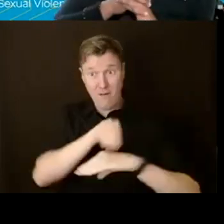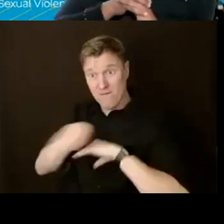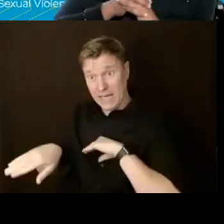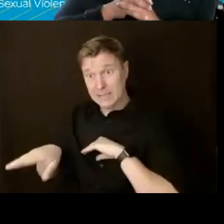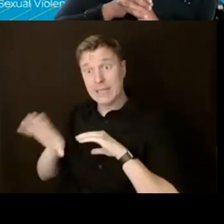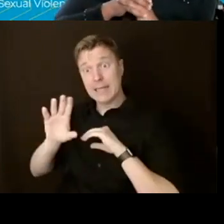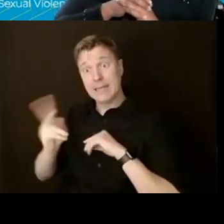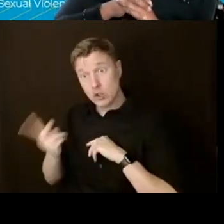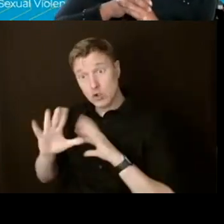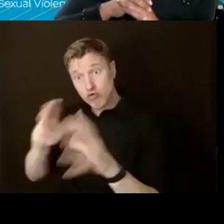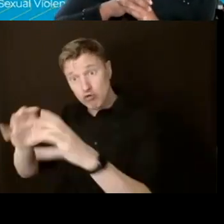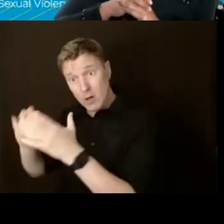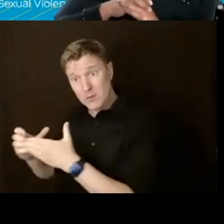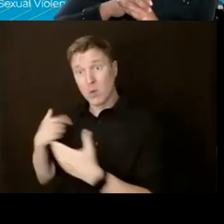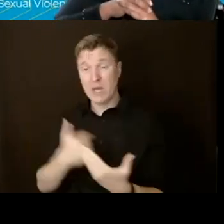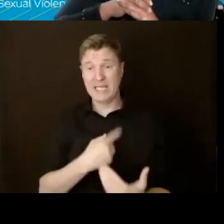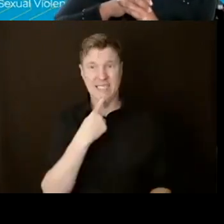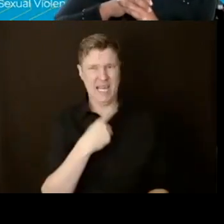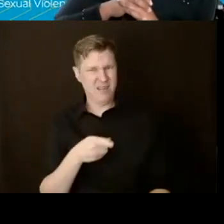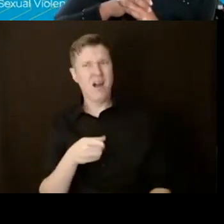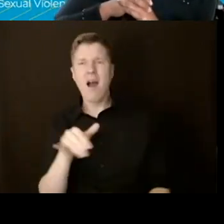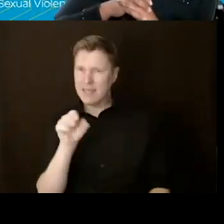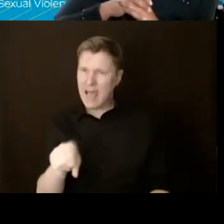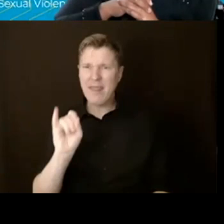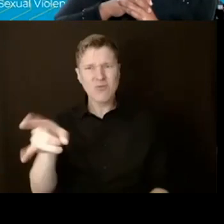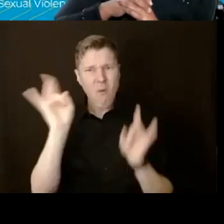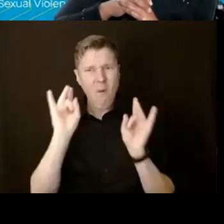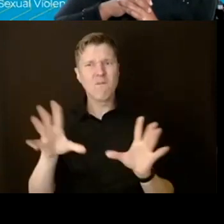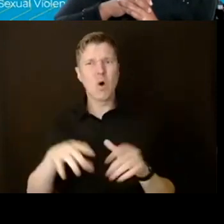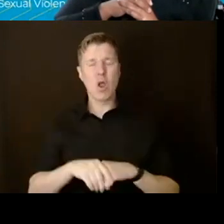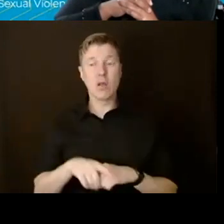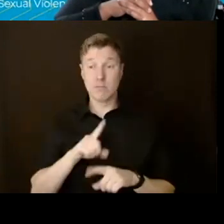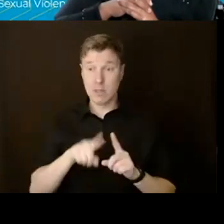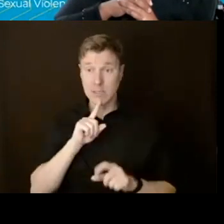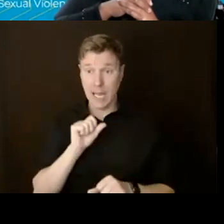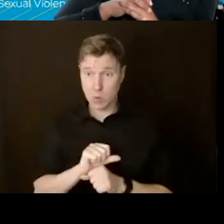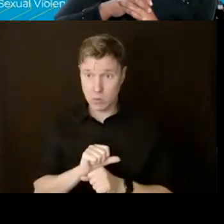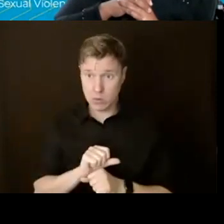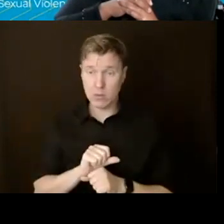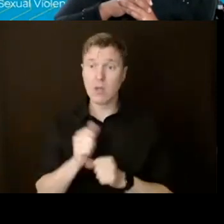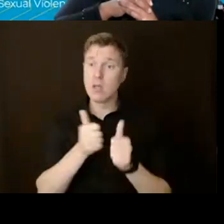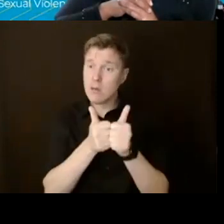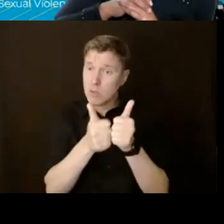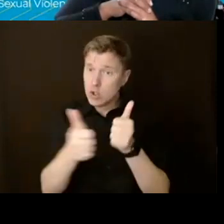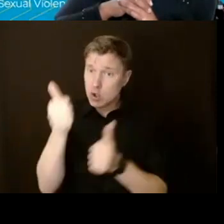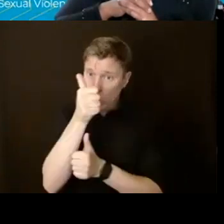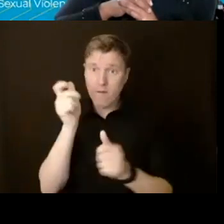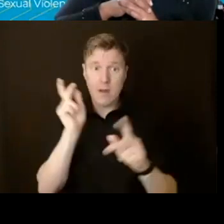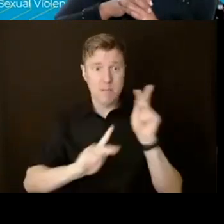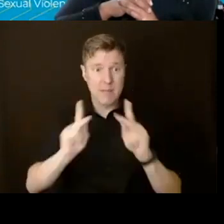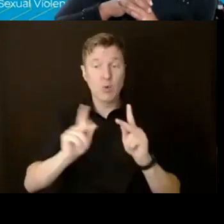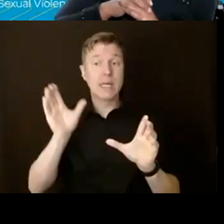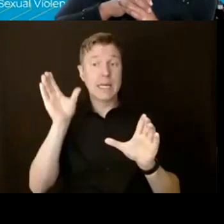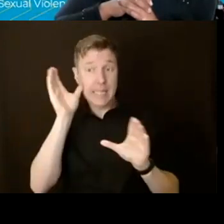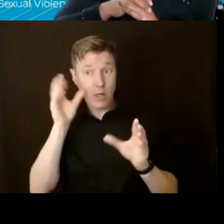folks, we might be like, yeah, that's awful, that's terrible. But the reality is that the majority of people hear those